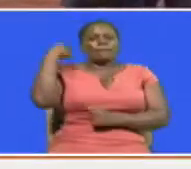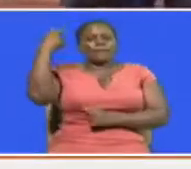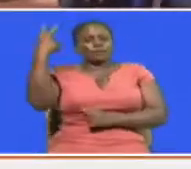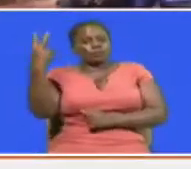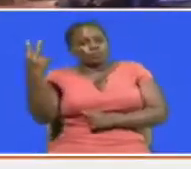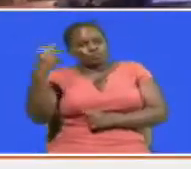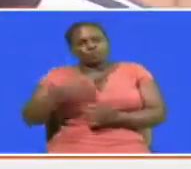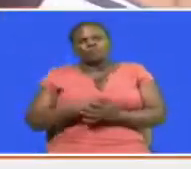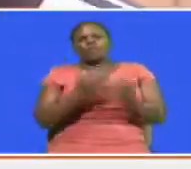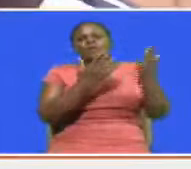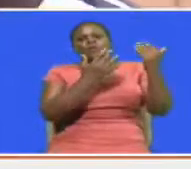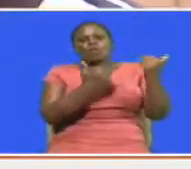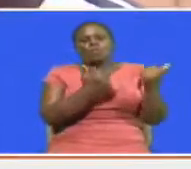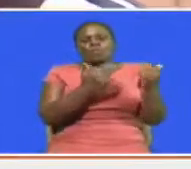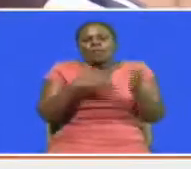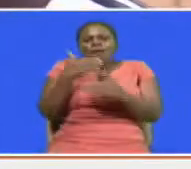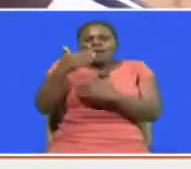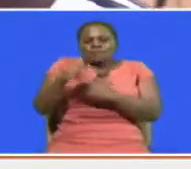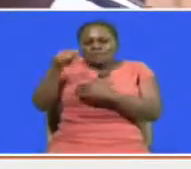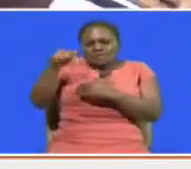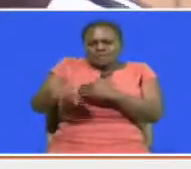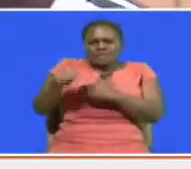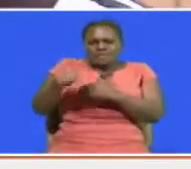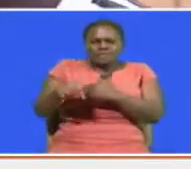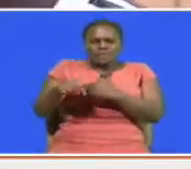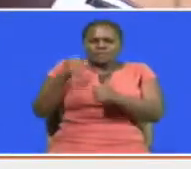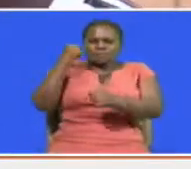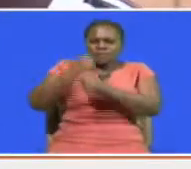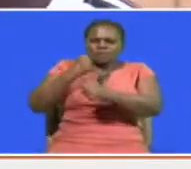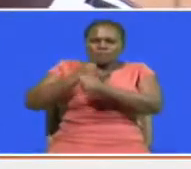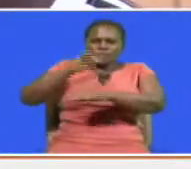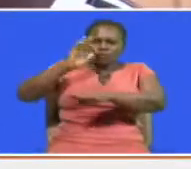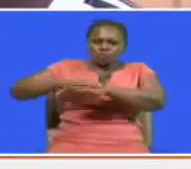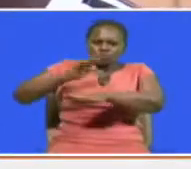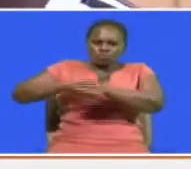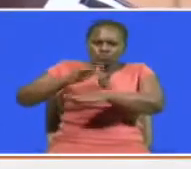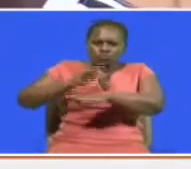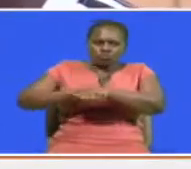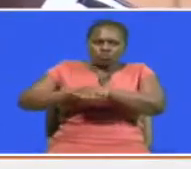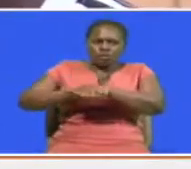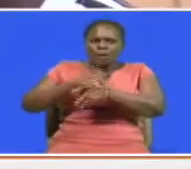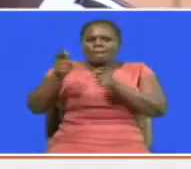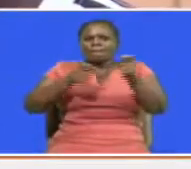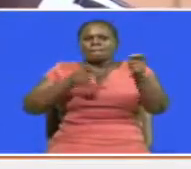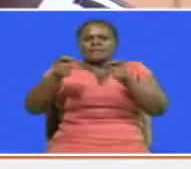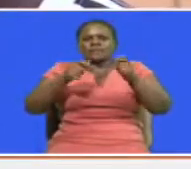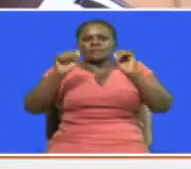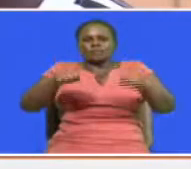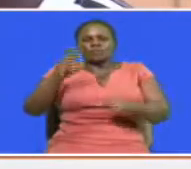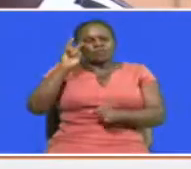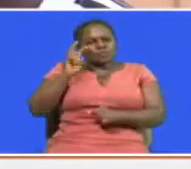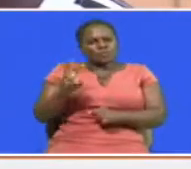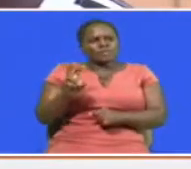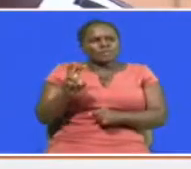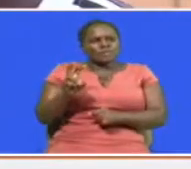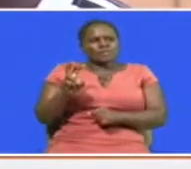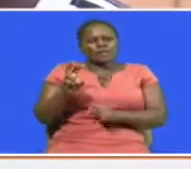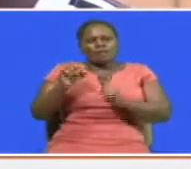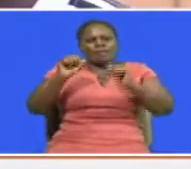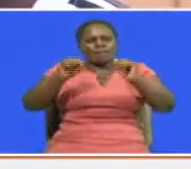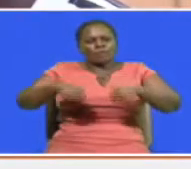two, we hope after this incredible performance, the management can also see through it that they can